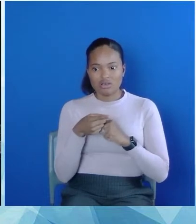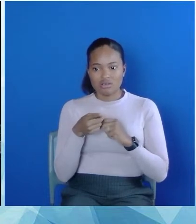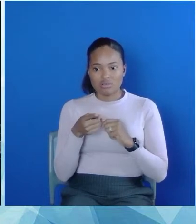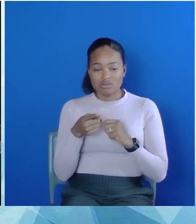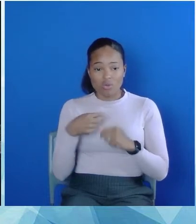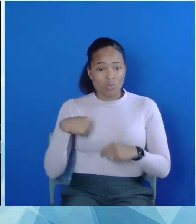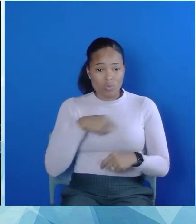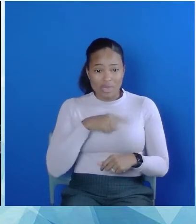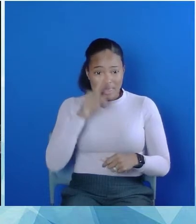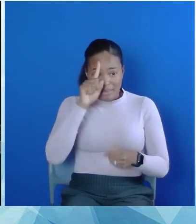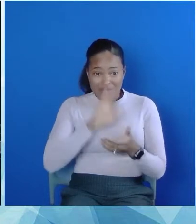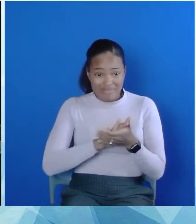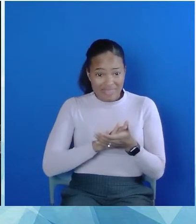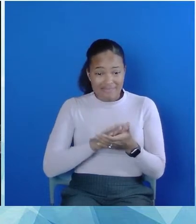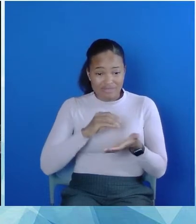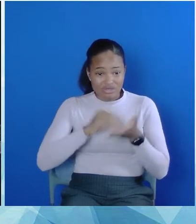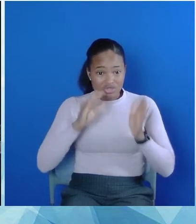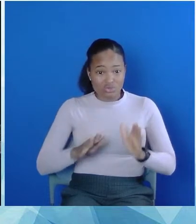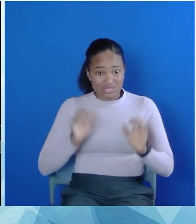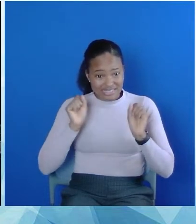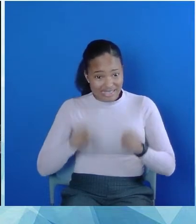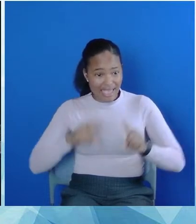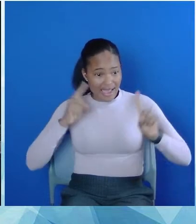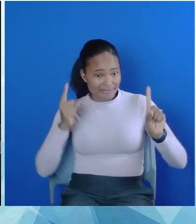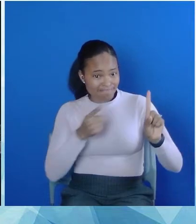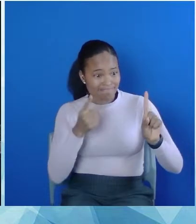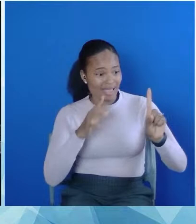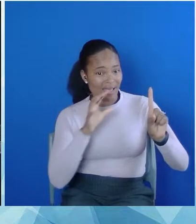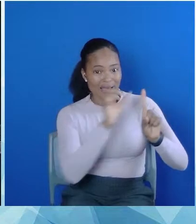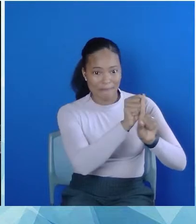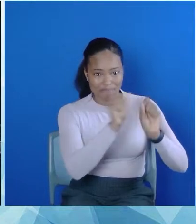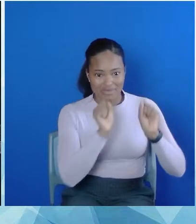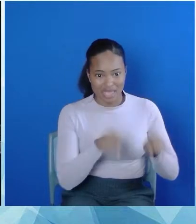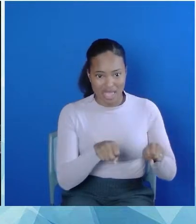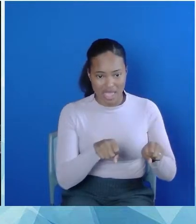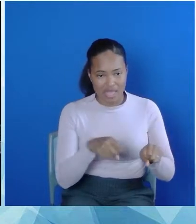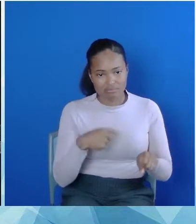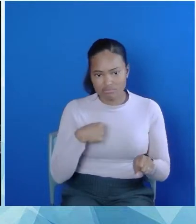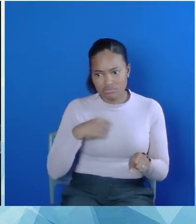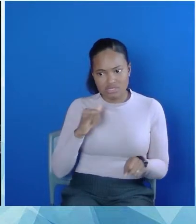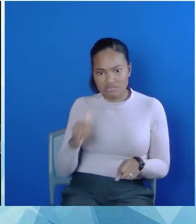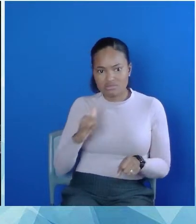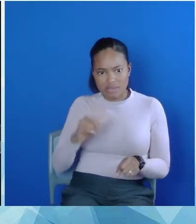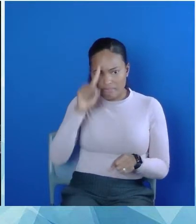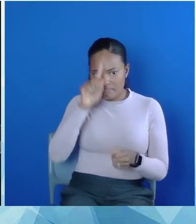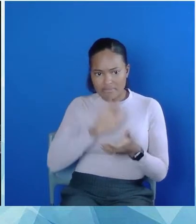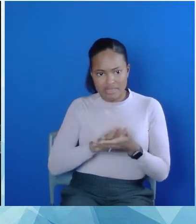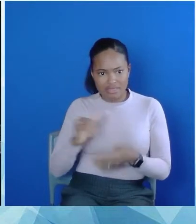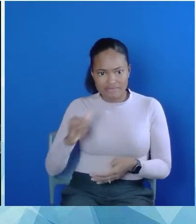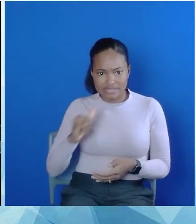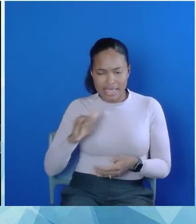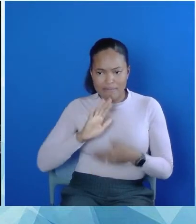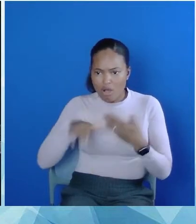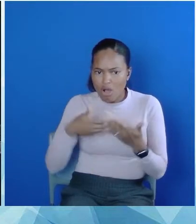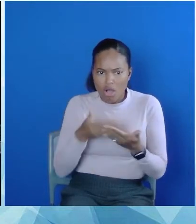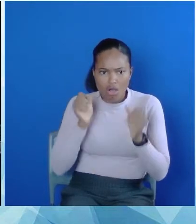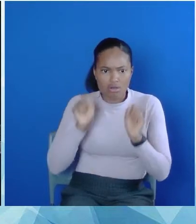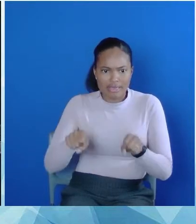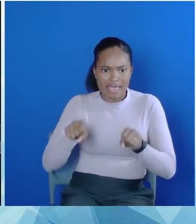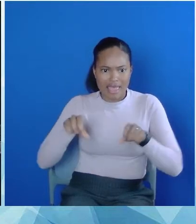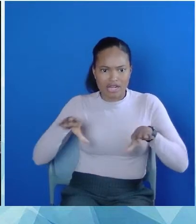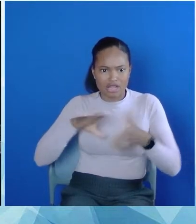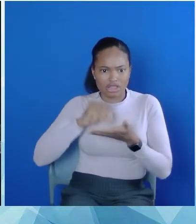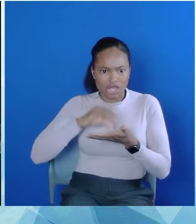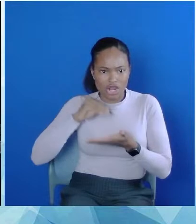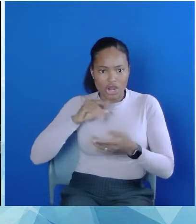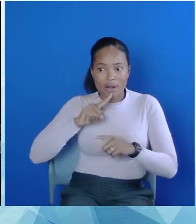And that's certainly my belief in principle. All people have the capacity to learn. It's just the way in which they learn that